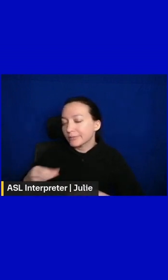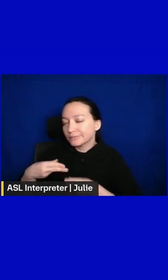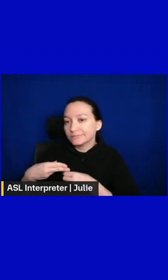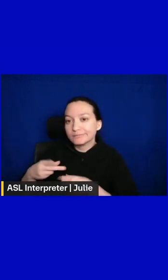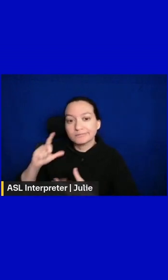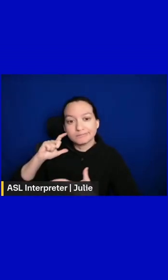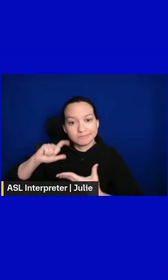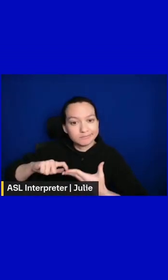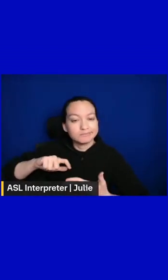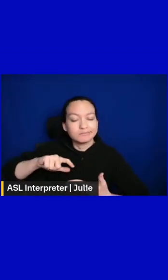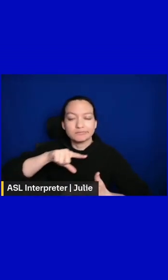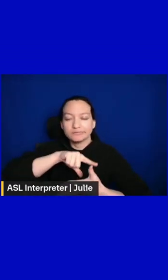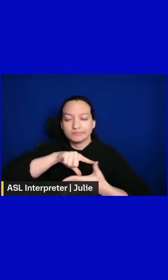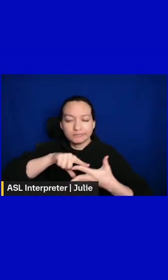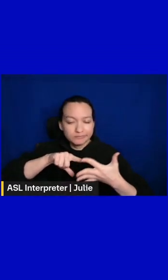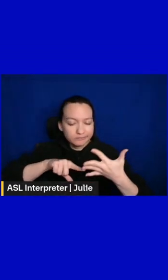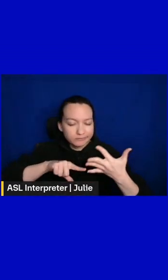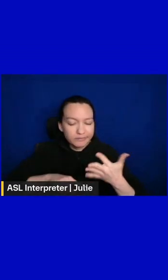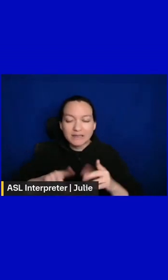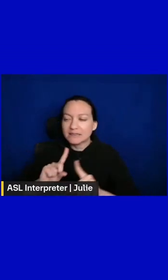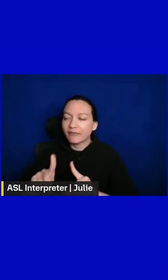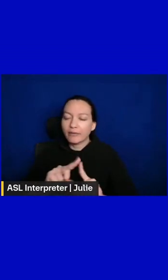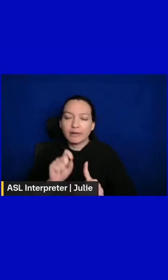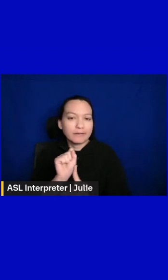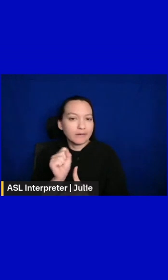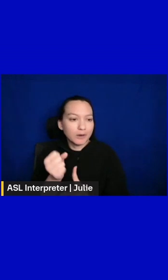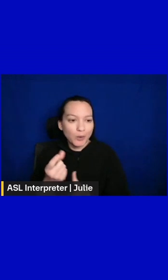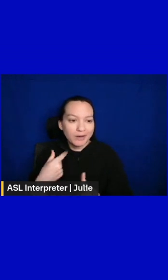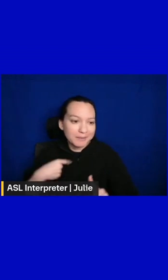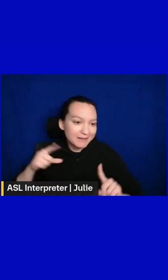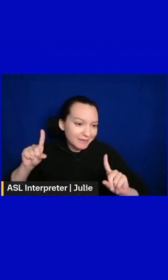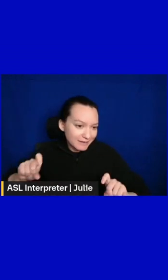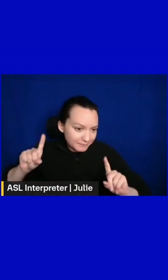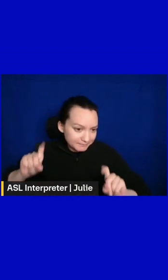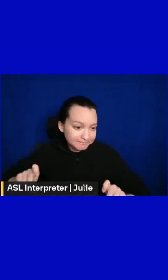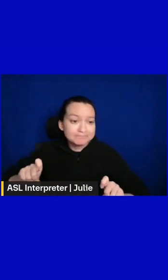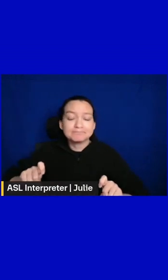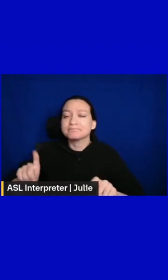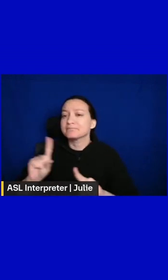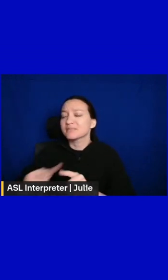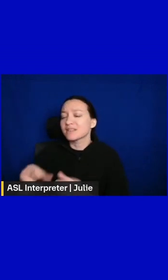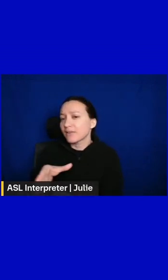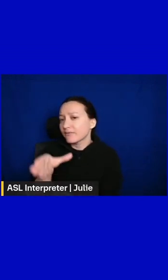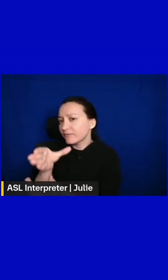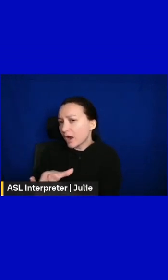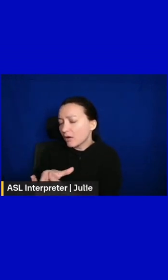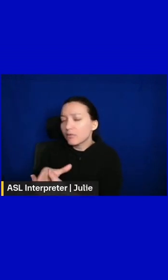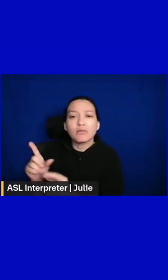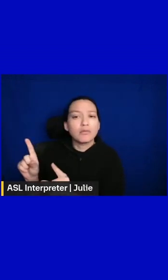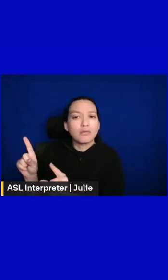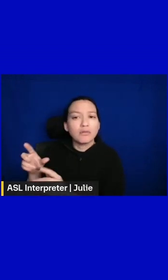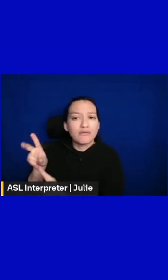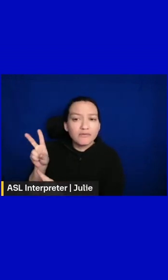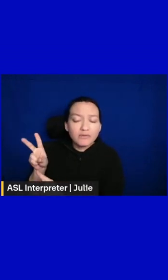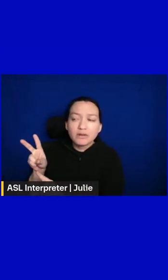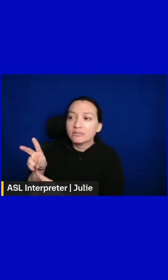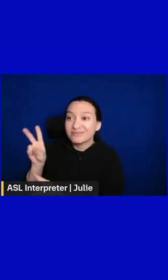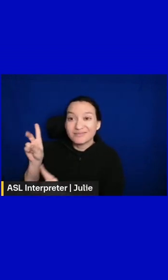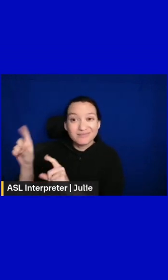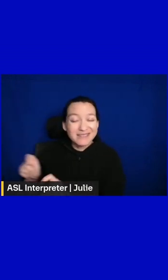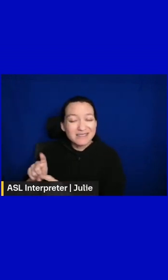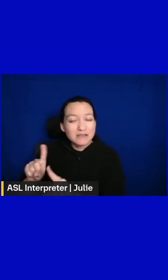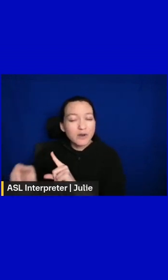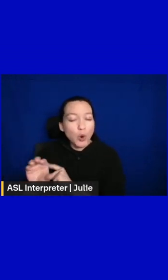out the different scenarios that I want to test. I have different test files for testing the different OS